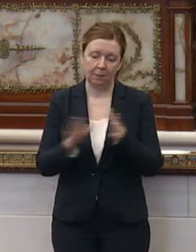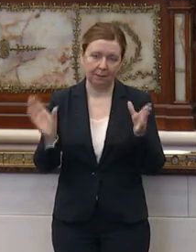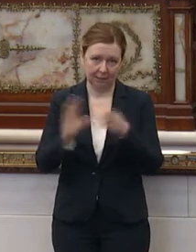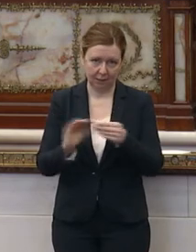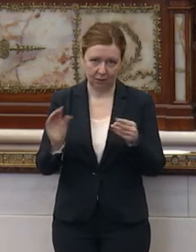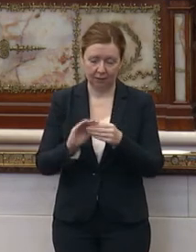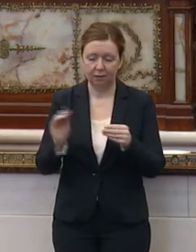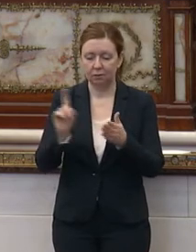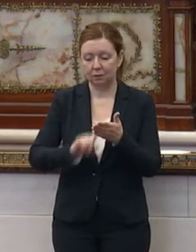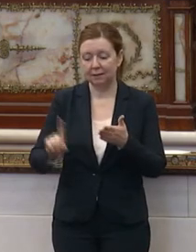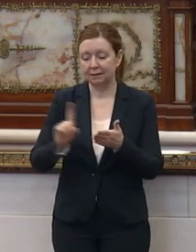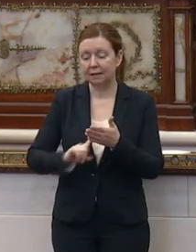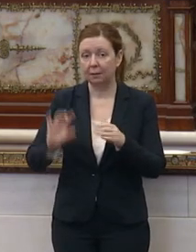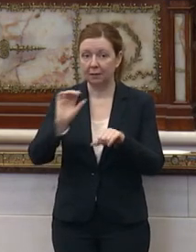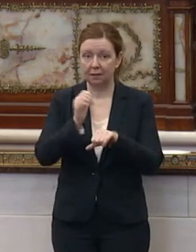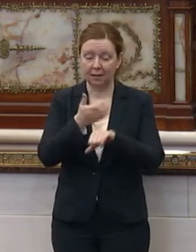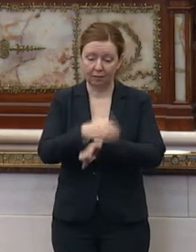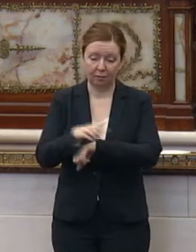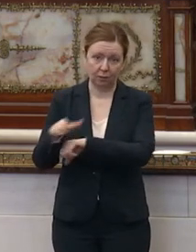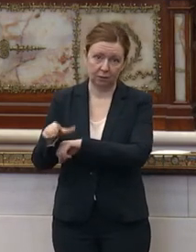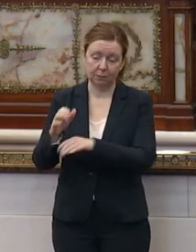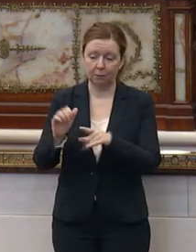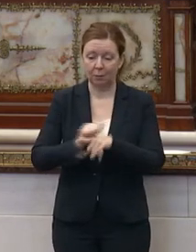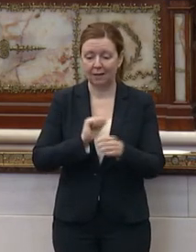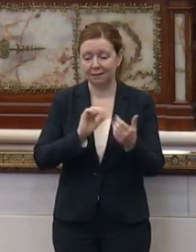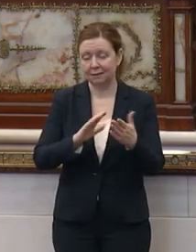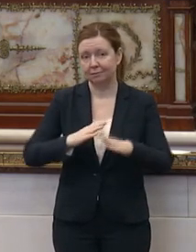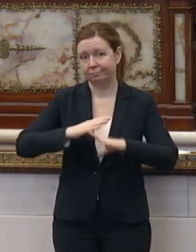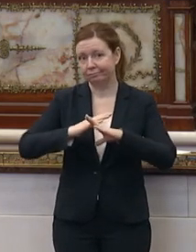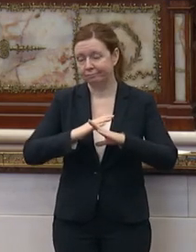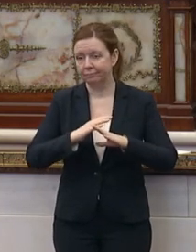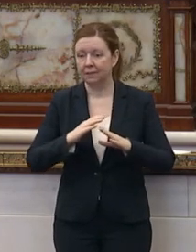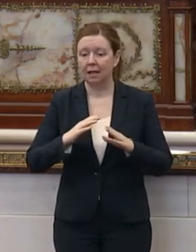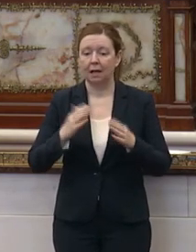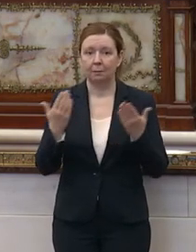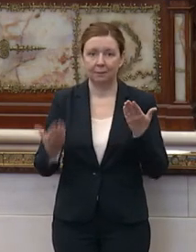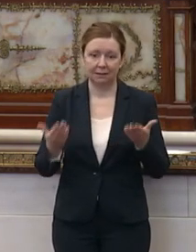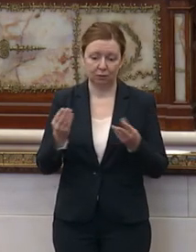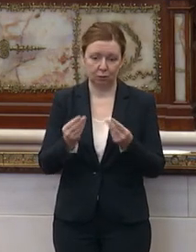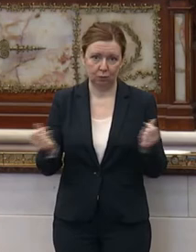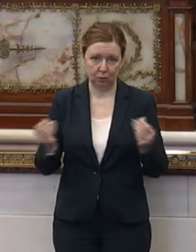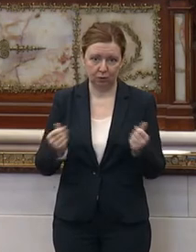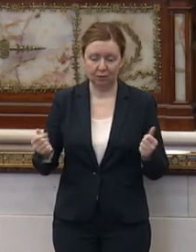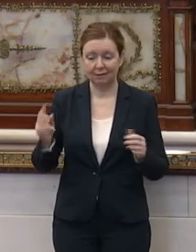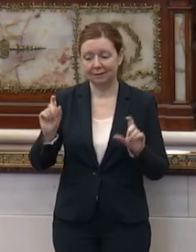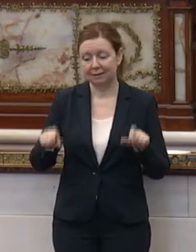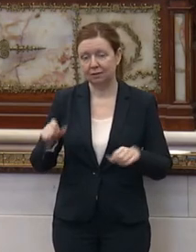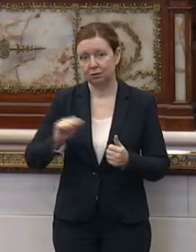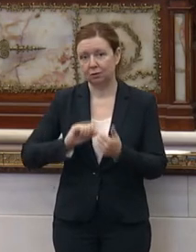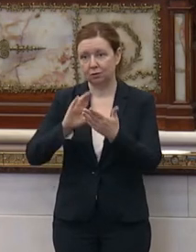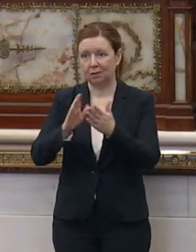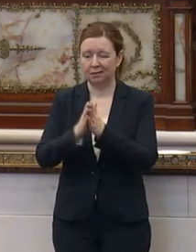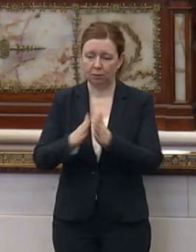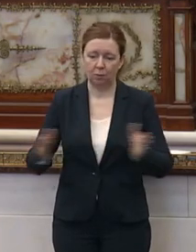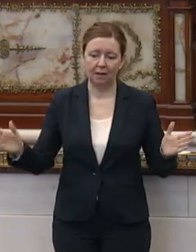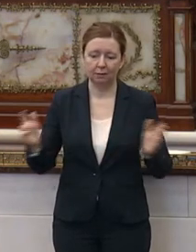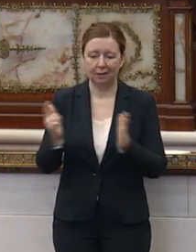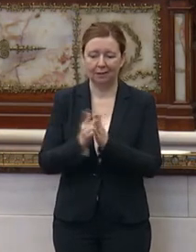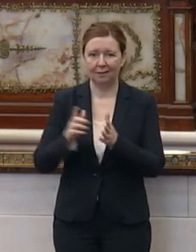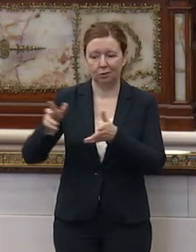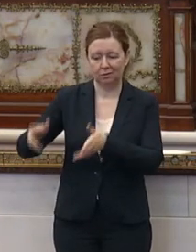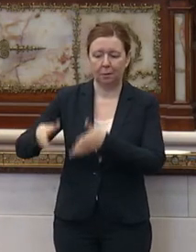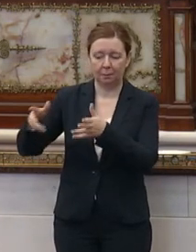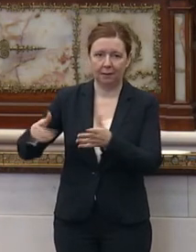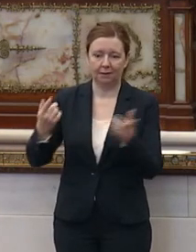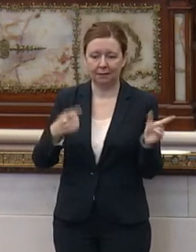hearings to examine enforcement practices, preventative measures, and potential solutions necessary to address the widespread illegal dumping